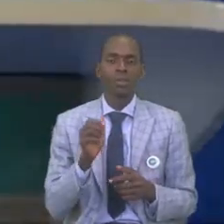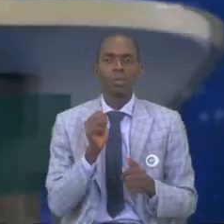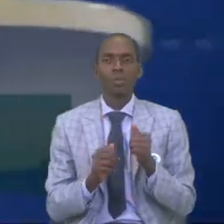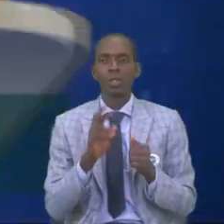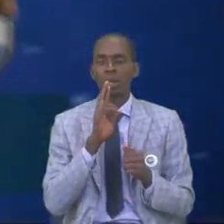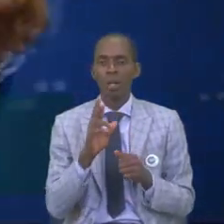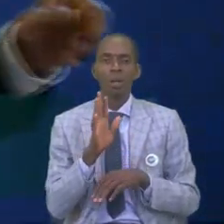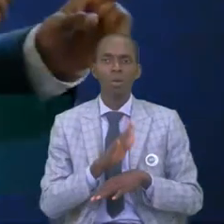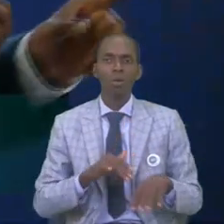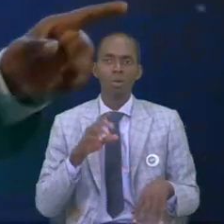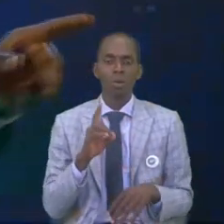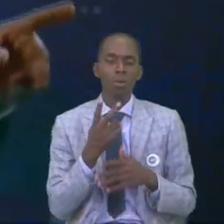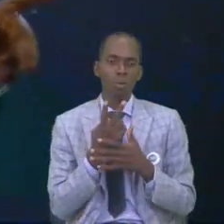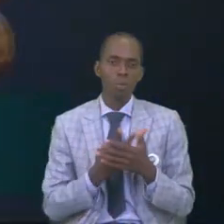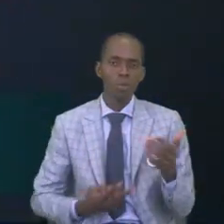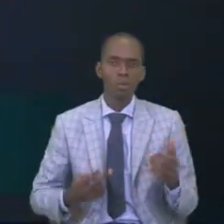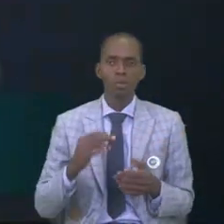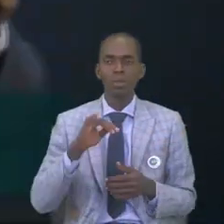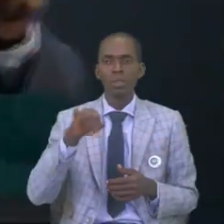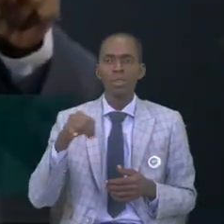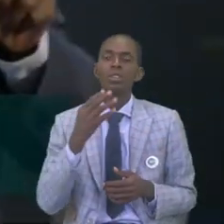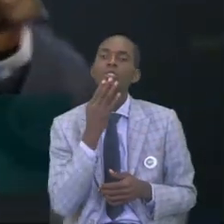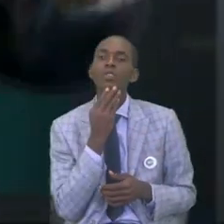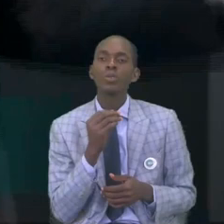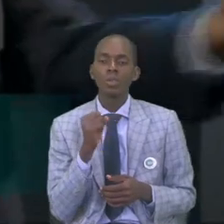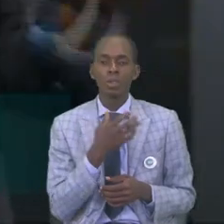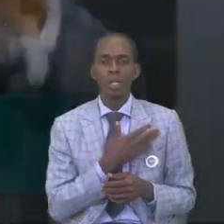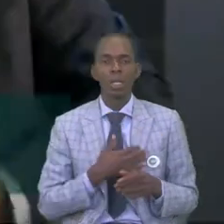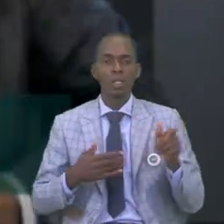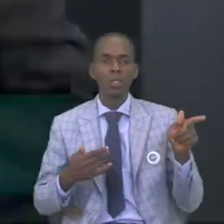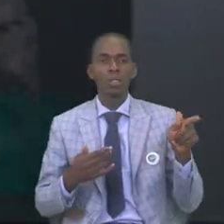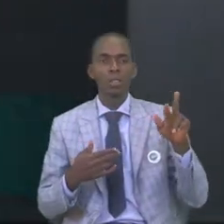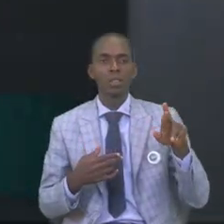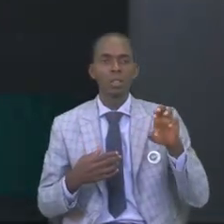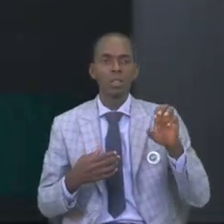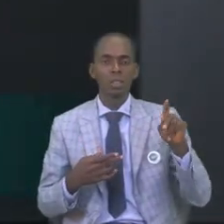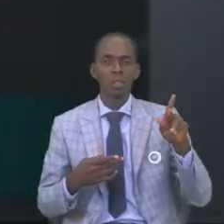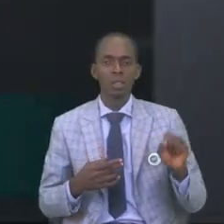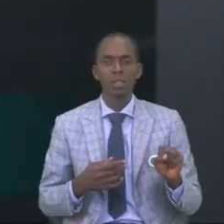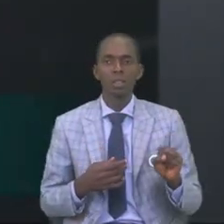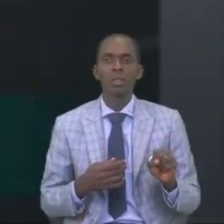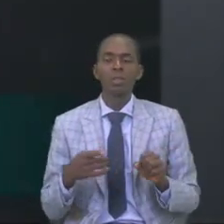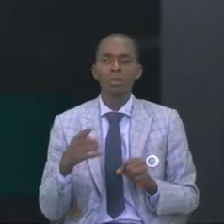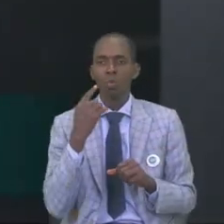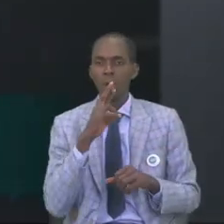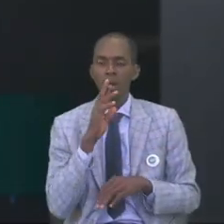called both Jews and Greeks. Those who are called, they're called to repentance, they're